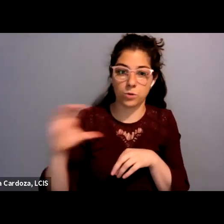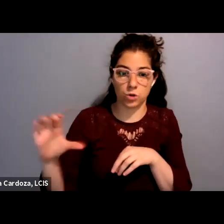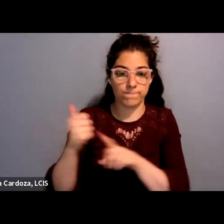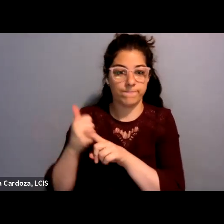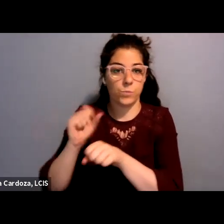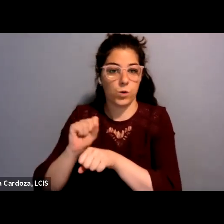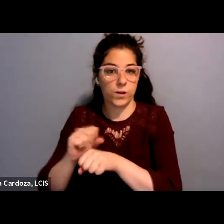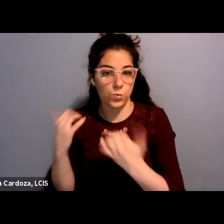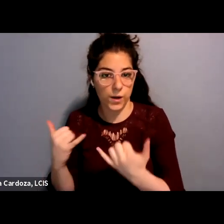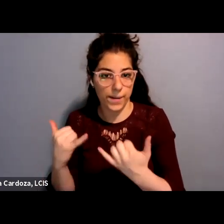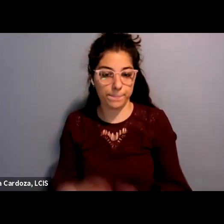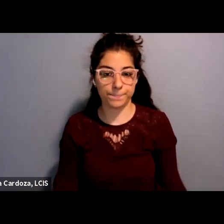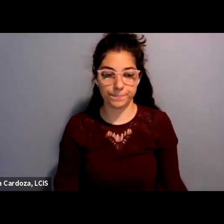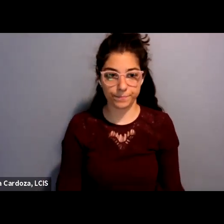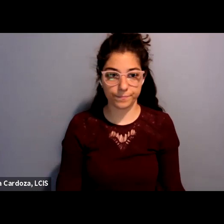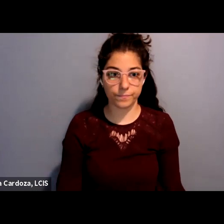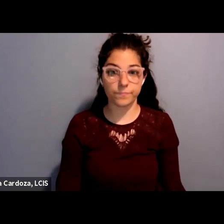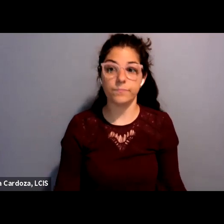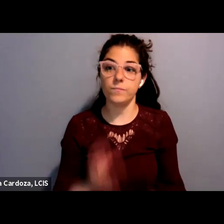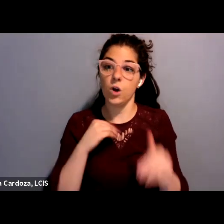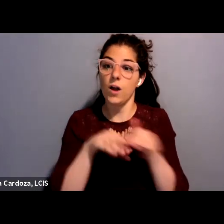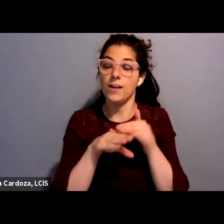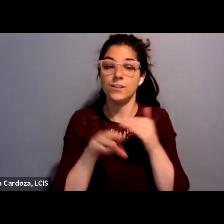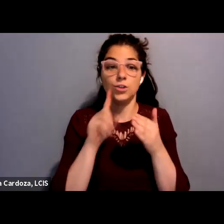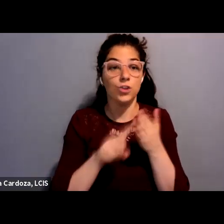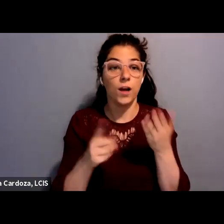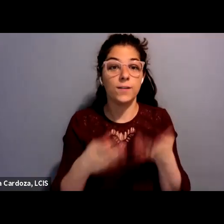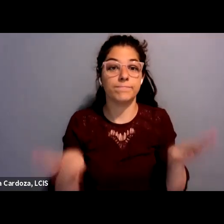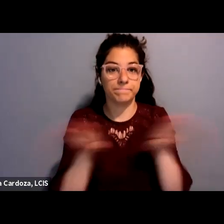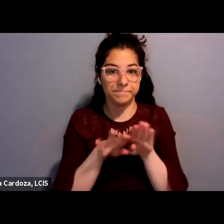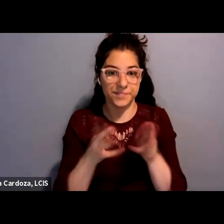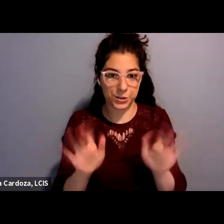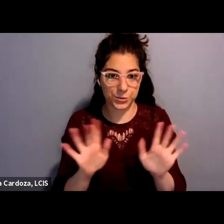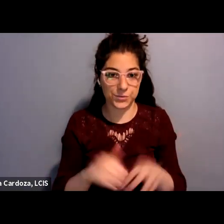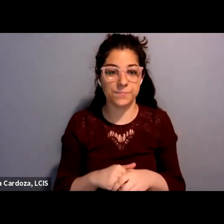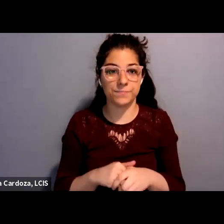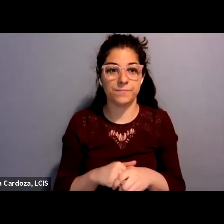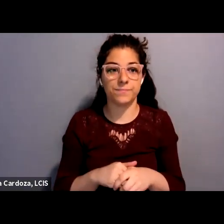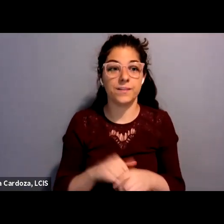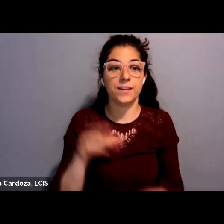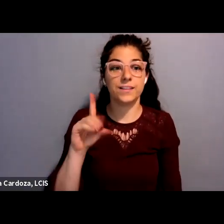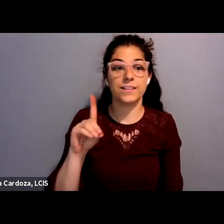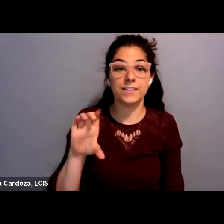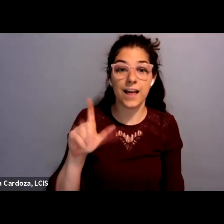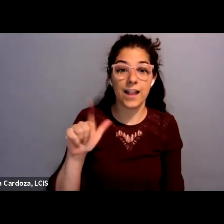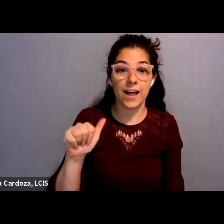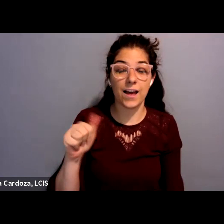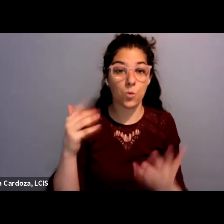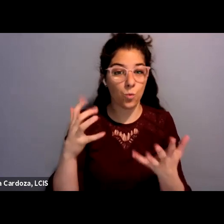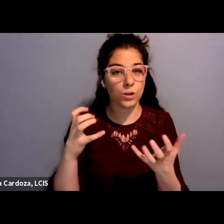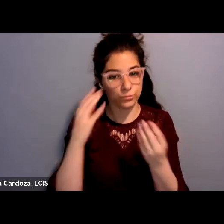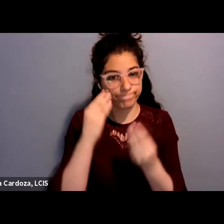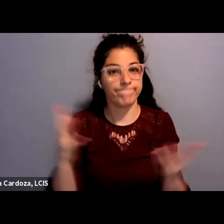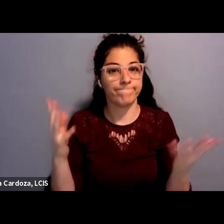today. This concludes our access check this morning. DCLA would like to take a moment to let all attendees